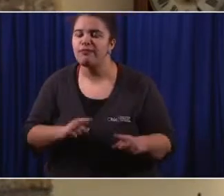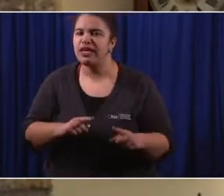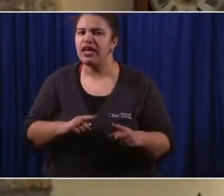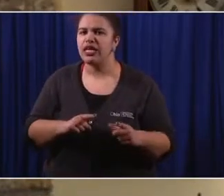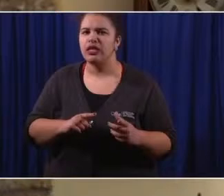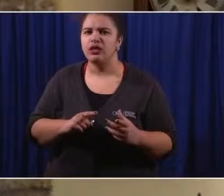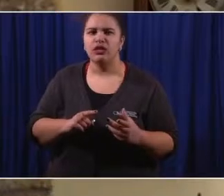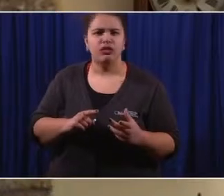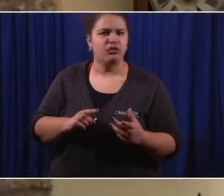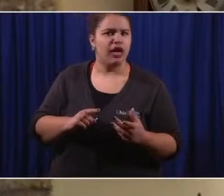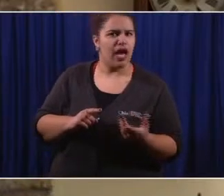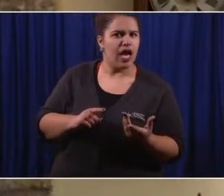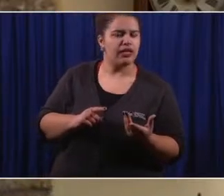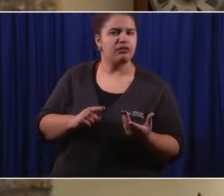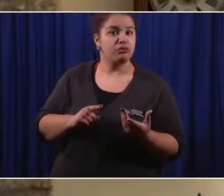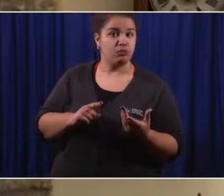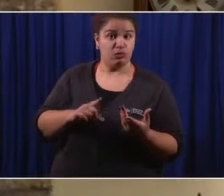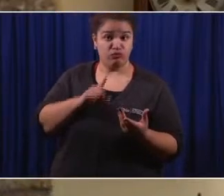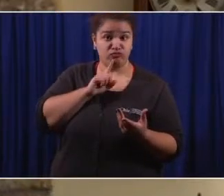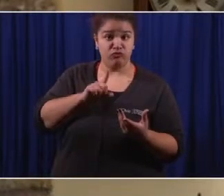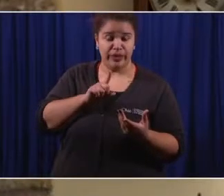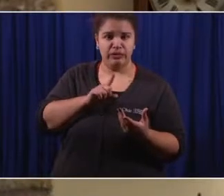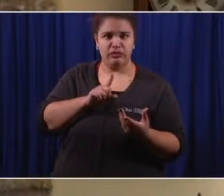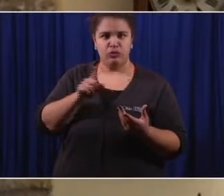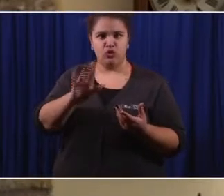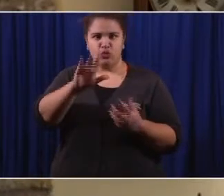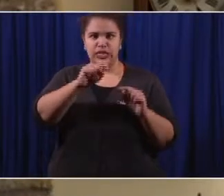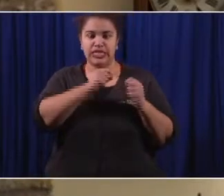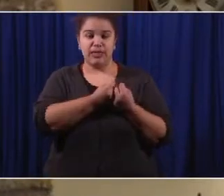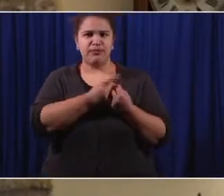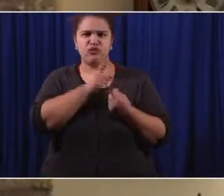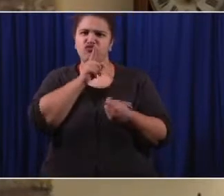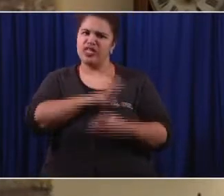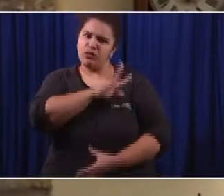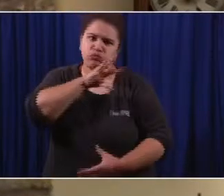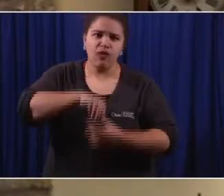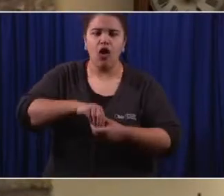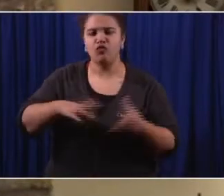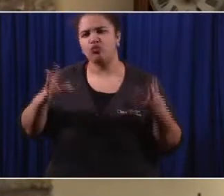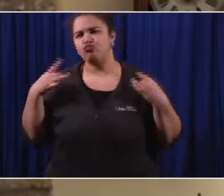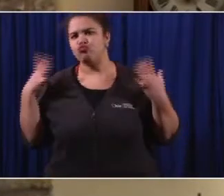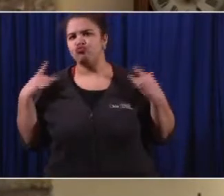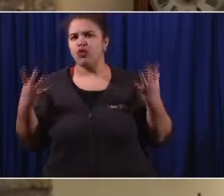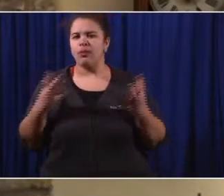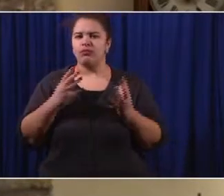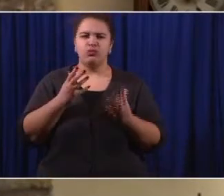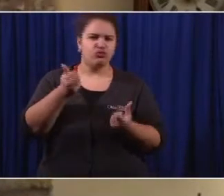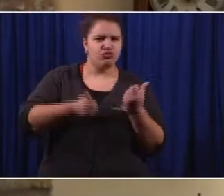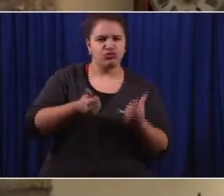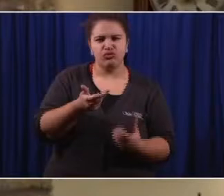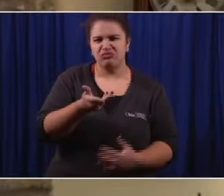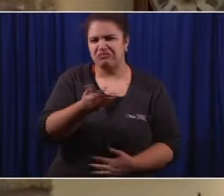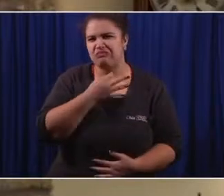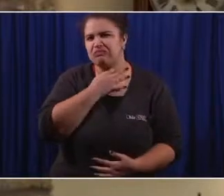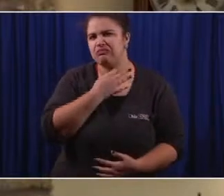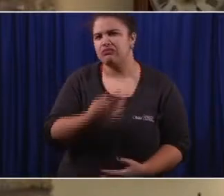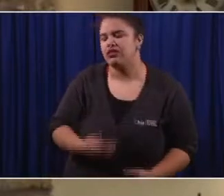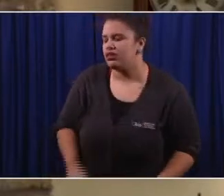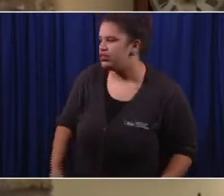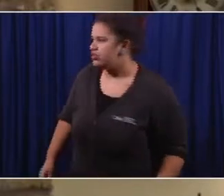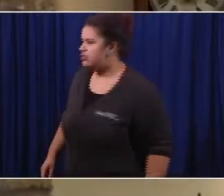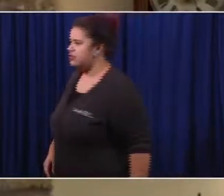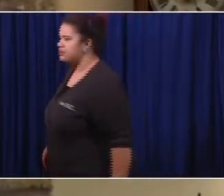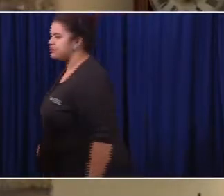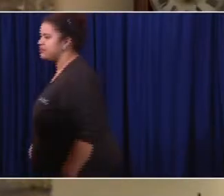your administration would be in helping facilities adapt to these changes? Well, Ben, yes. I mean,